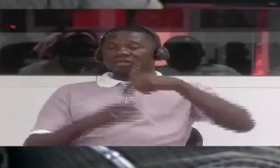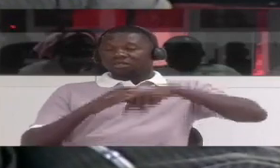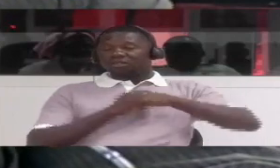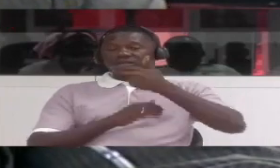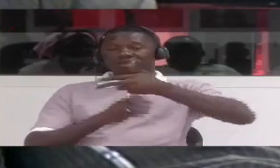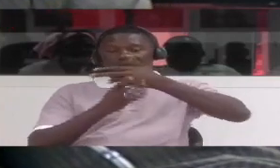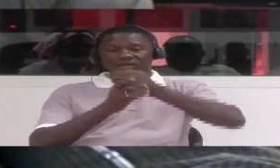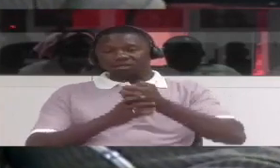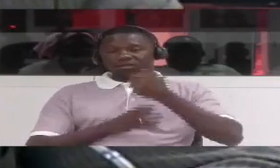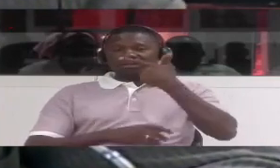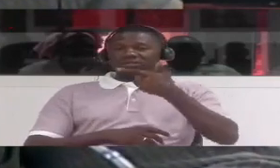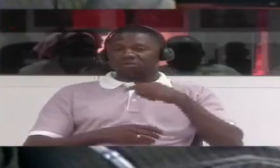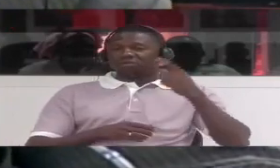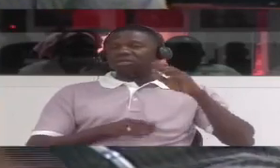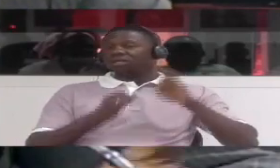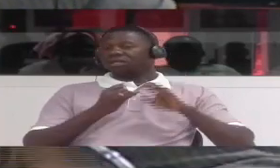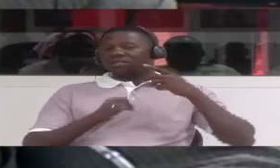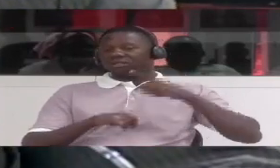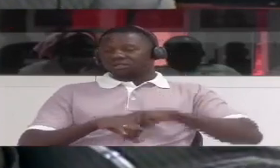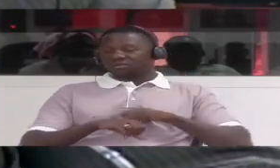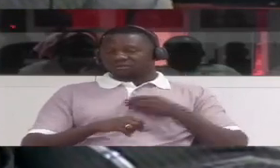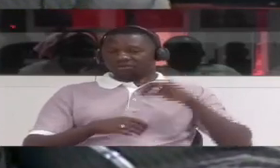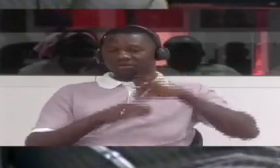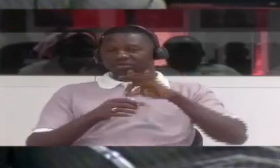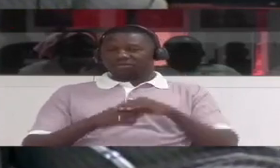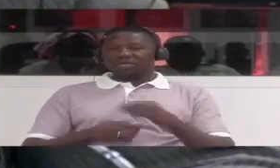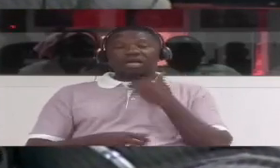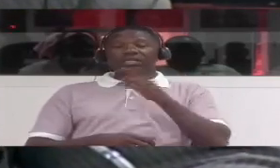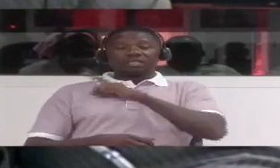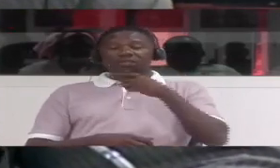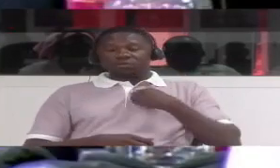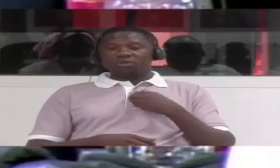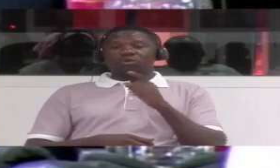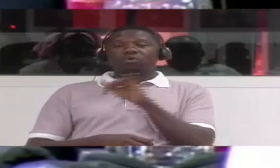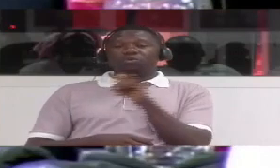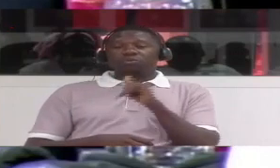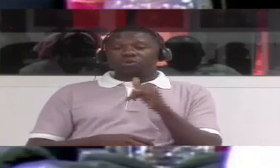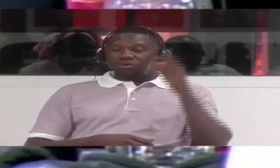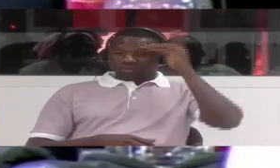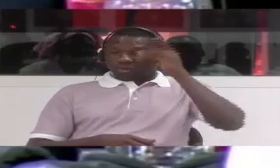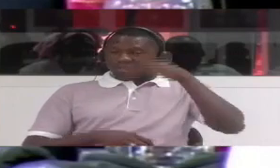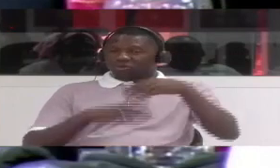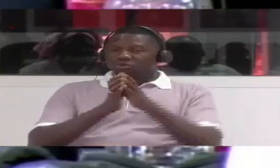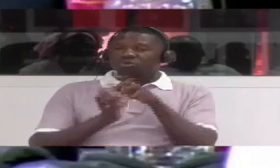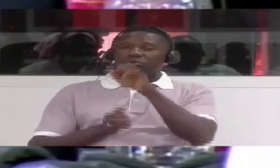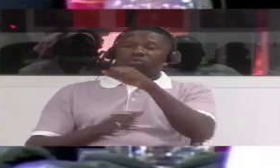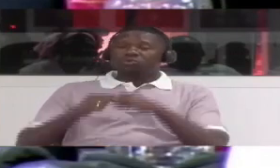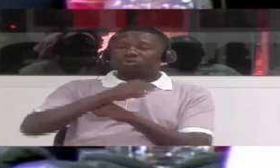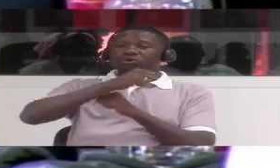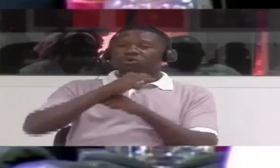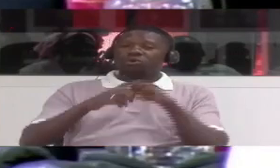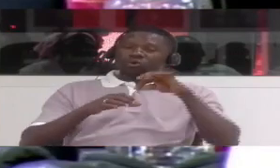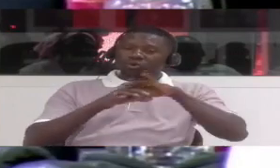had that form asking which political affiliation I had at the time. Apart from your political affiliation, what other types